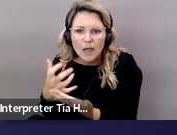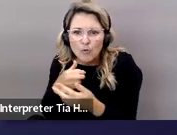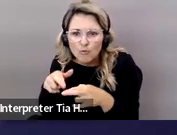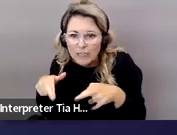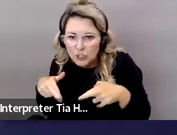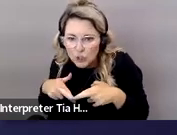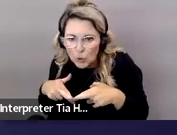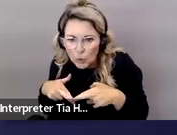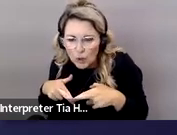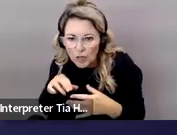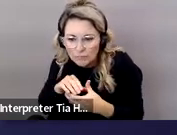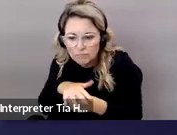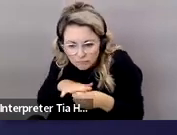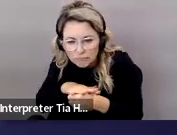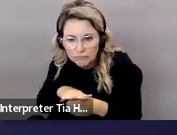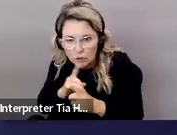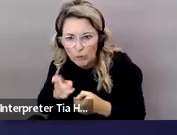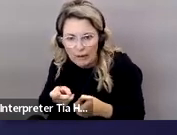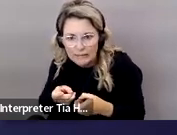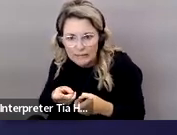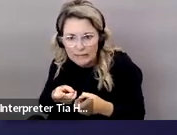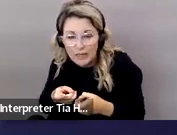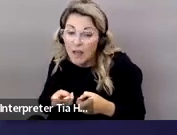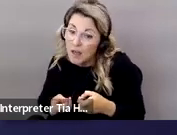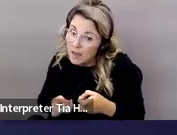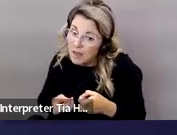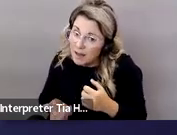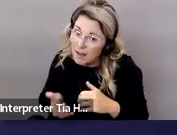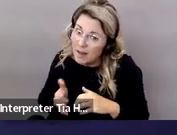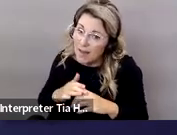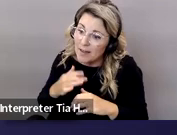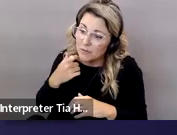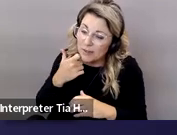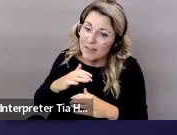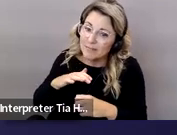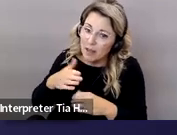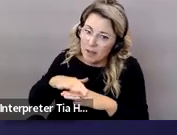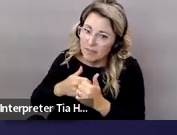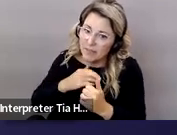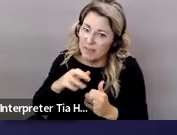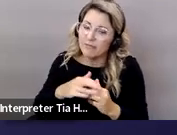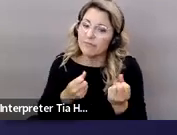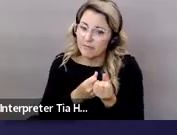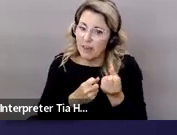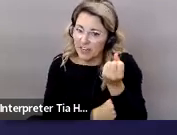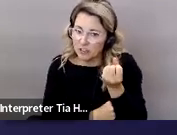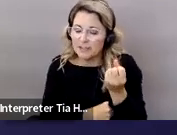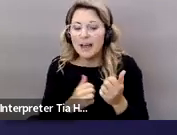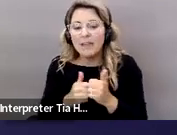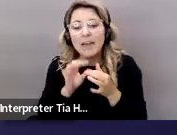grants on top of some of the conversations we had around foundations, again, connected to